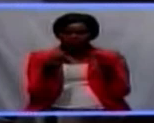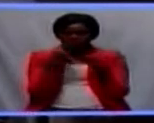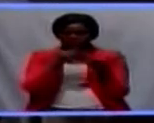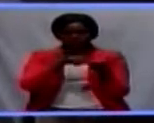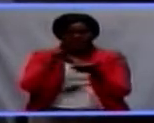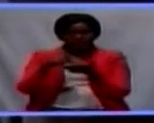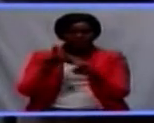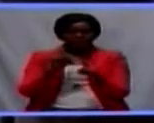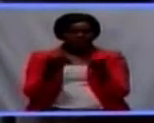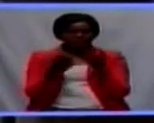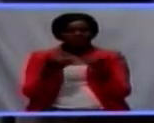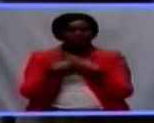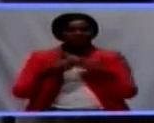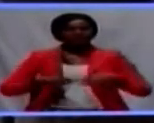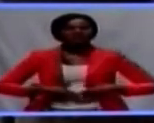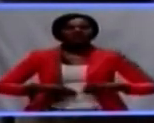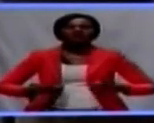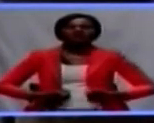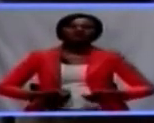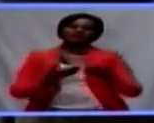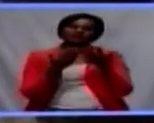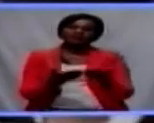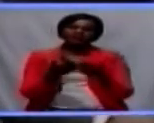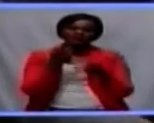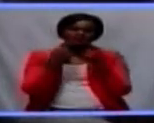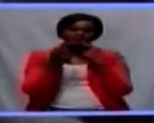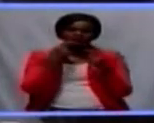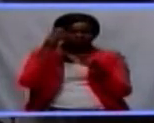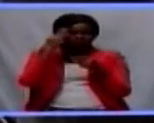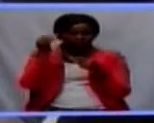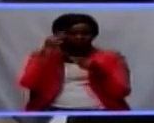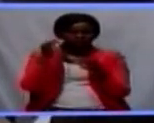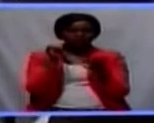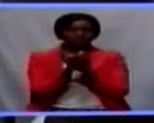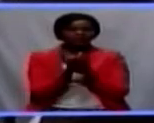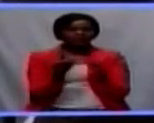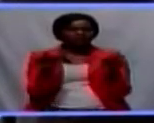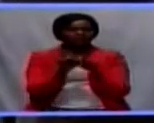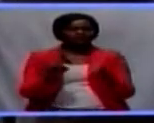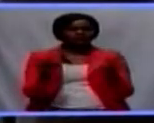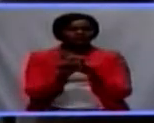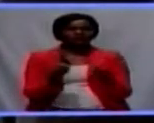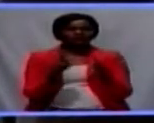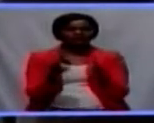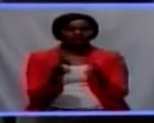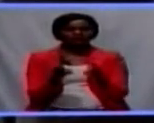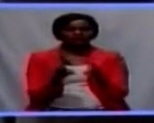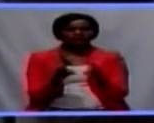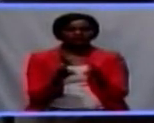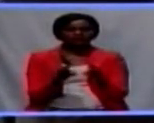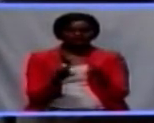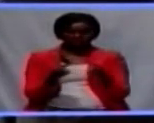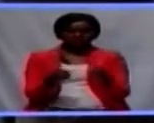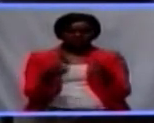there's probably fatigue. And there's talk about widening the tax base and related matters. Yeah. Shouldn't you be